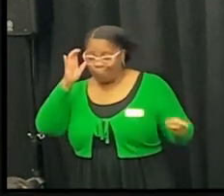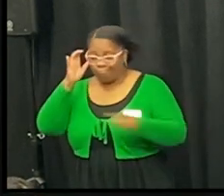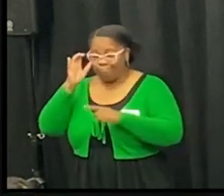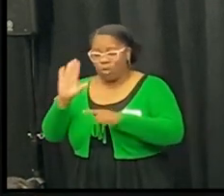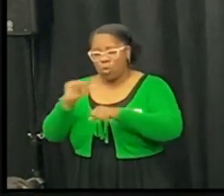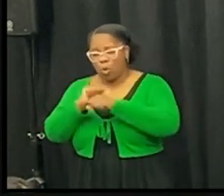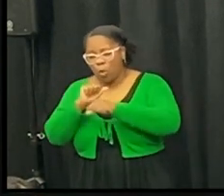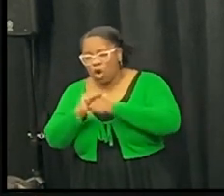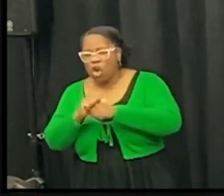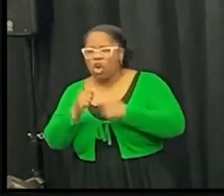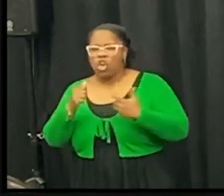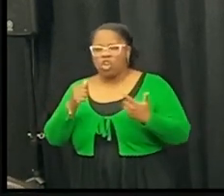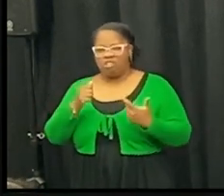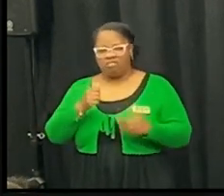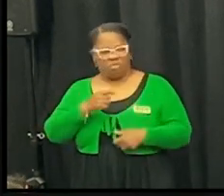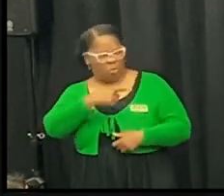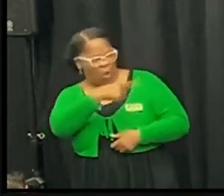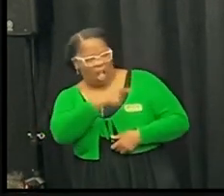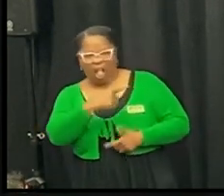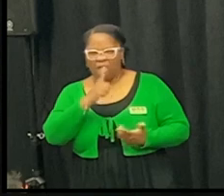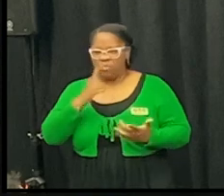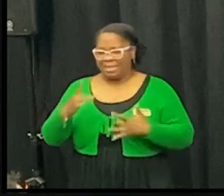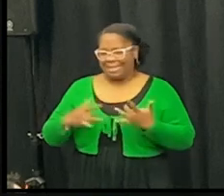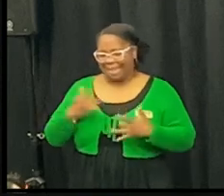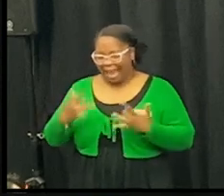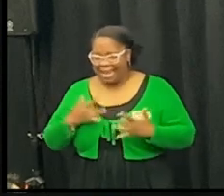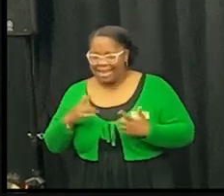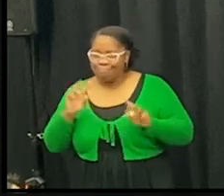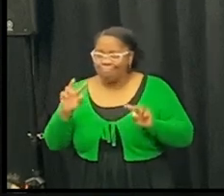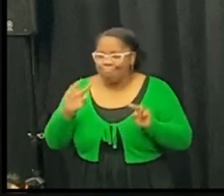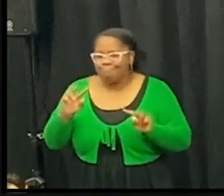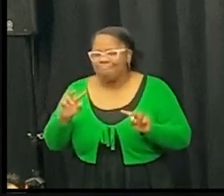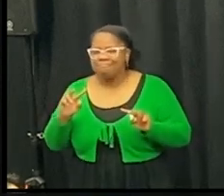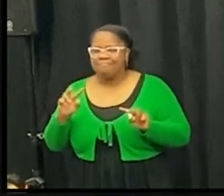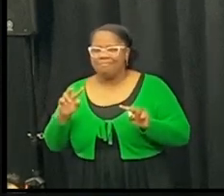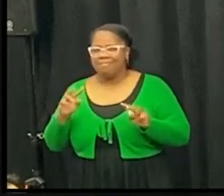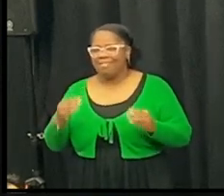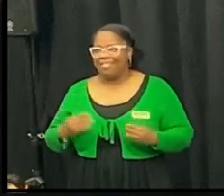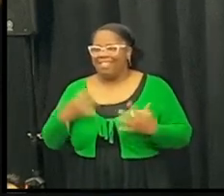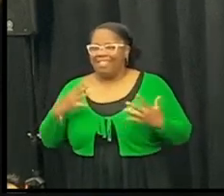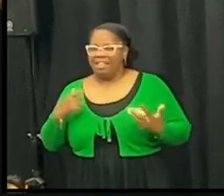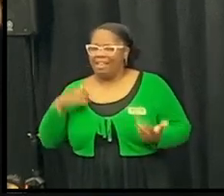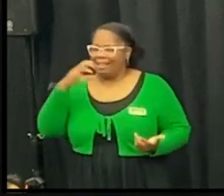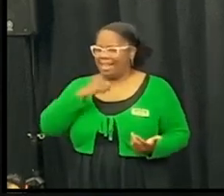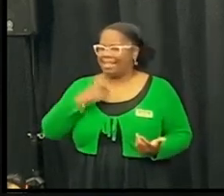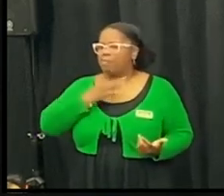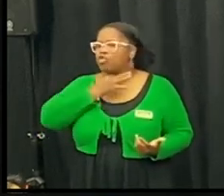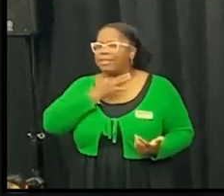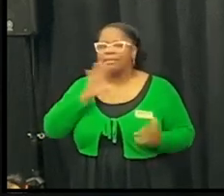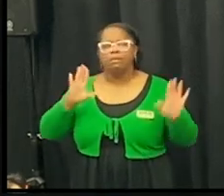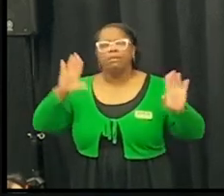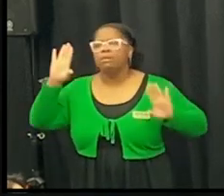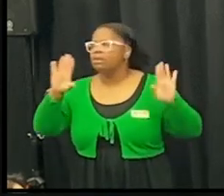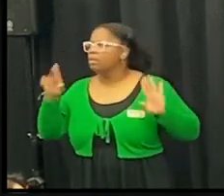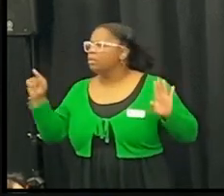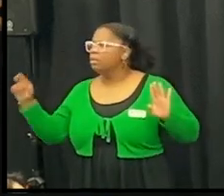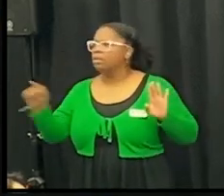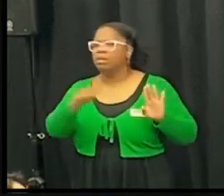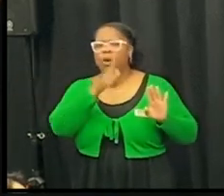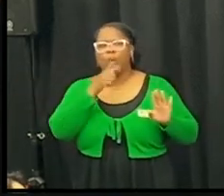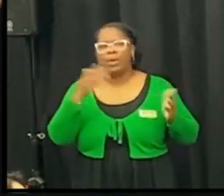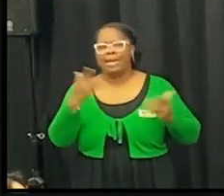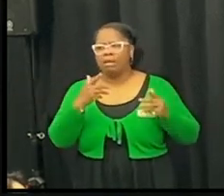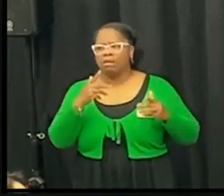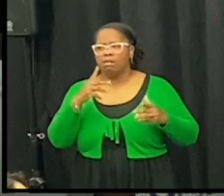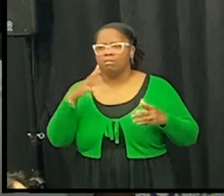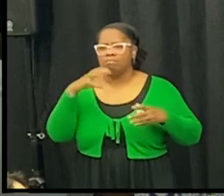and how exciting you are and how excited you are, and I guess I want to know by a show of hands, who here belongs